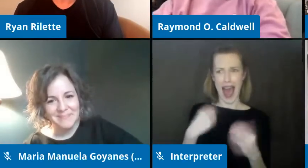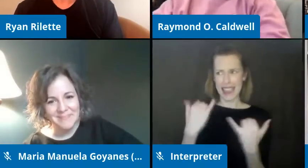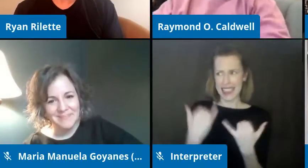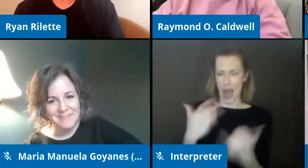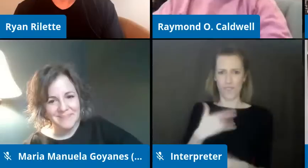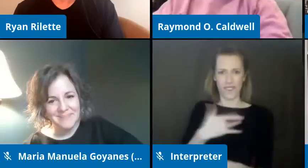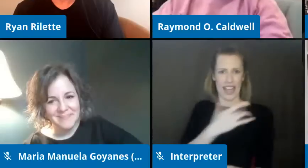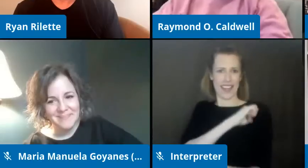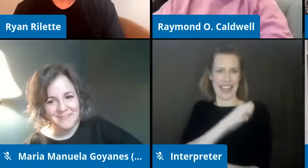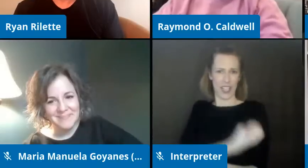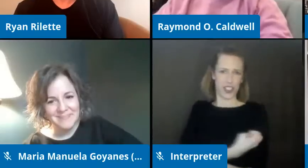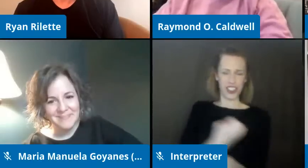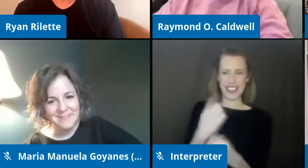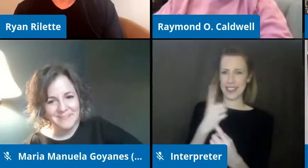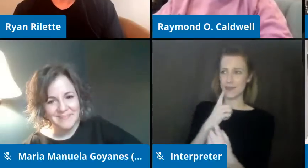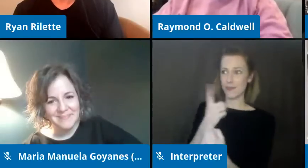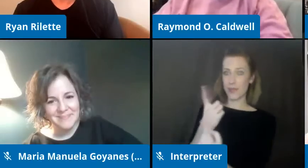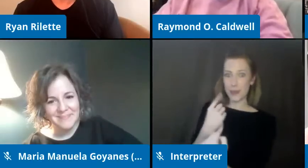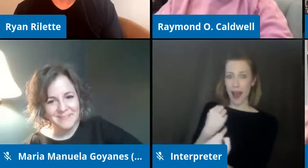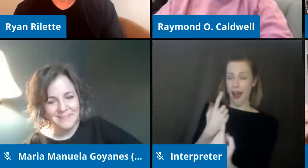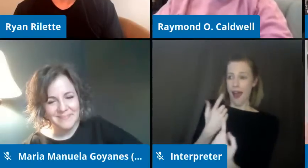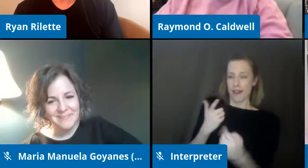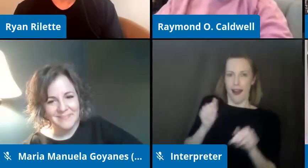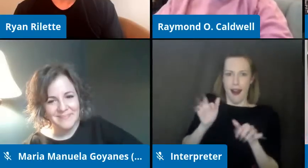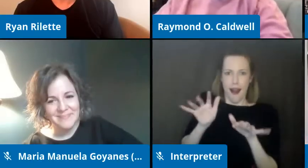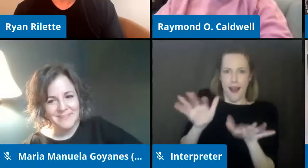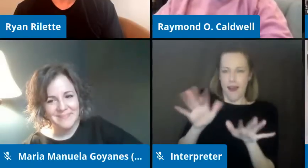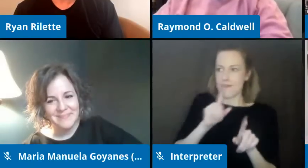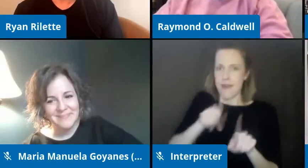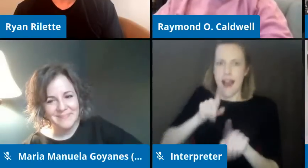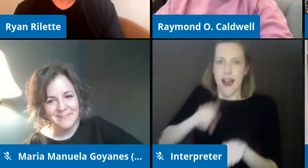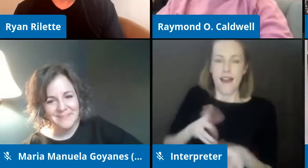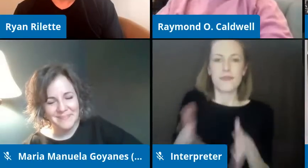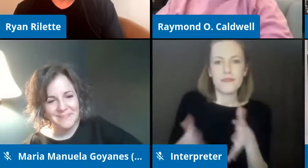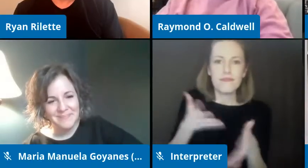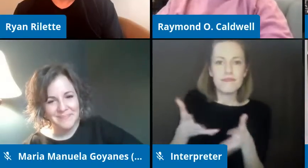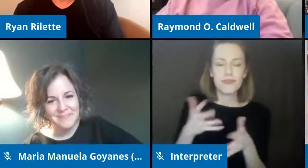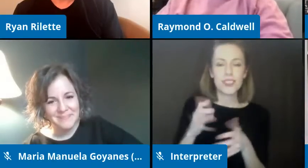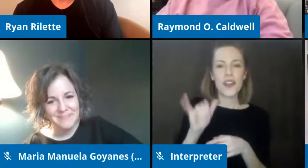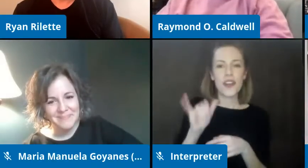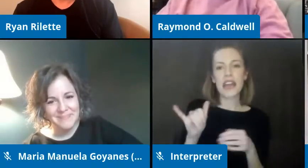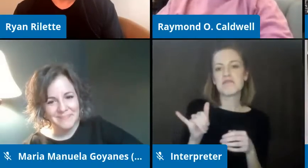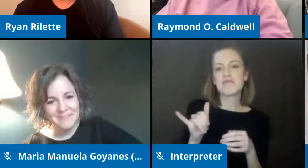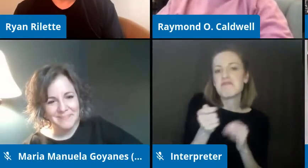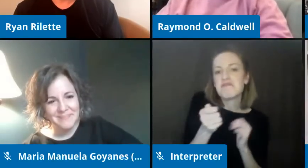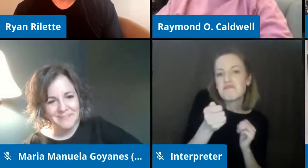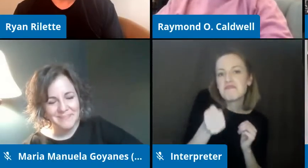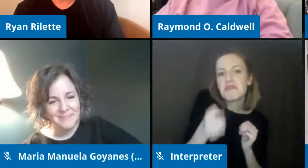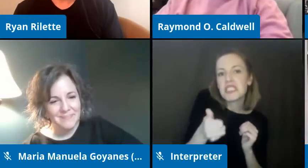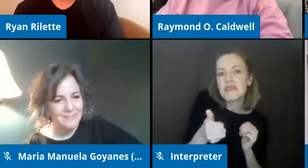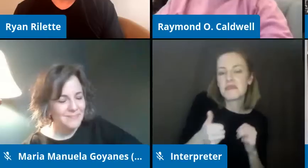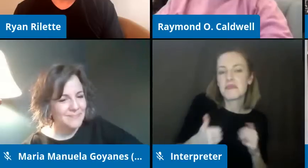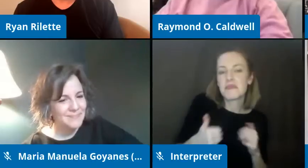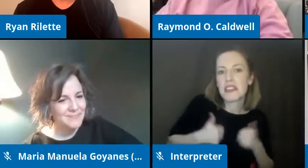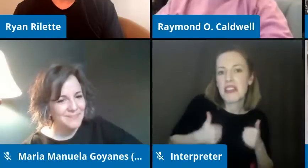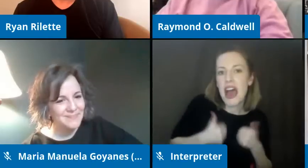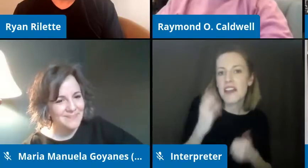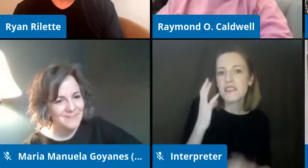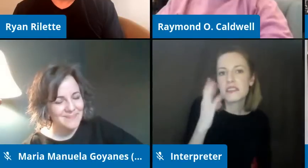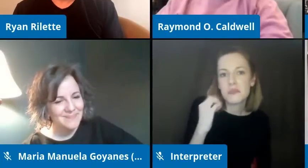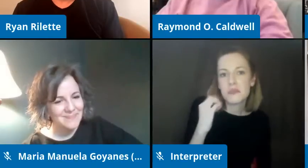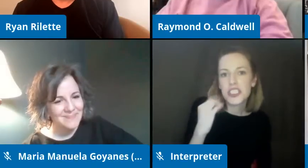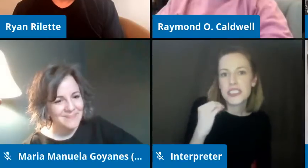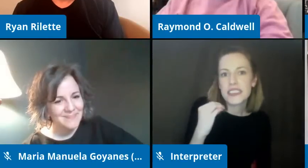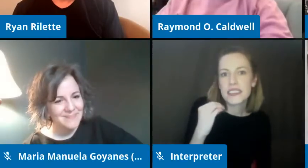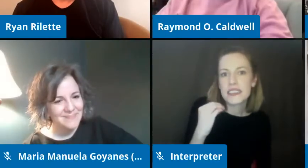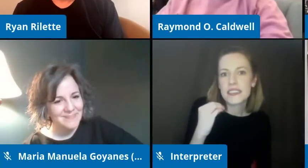So that's, I mean, and that's like, that's the littlest version of a live experience. I think what is important is that we